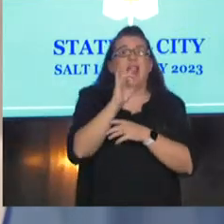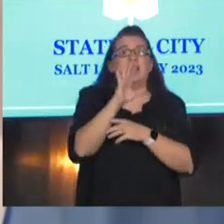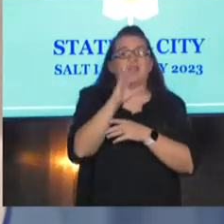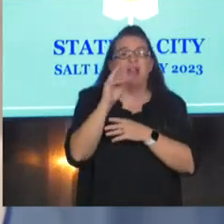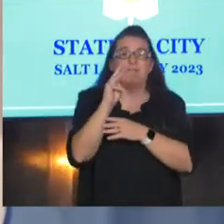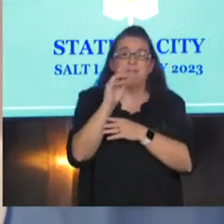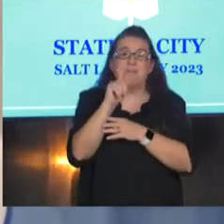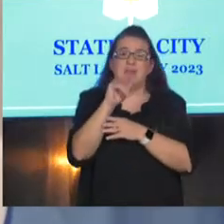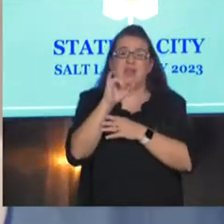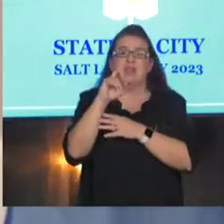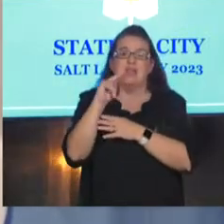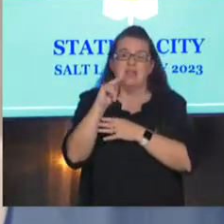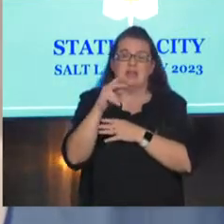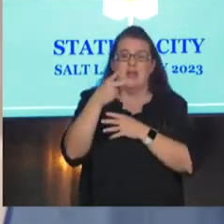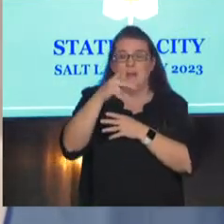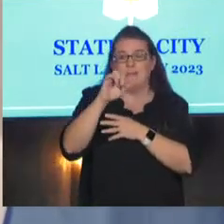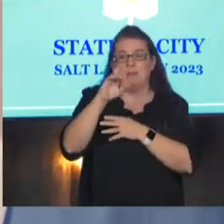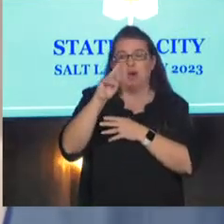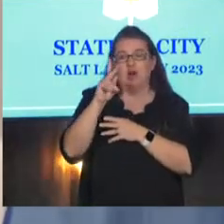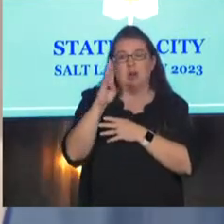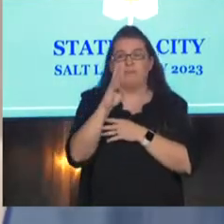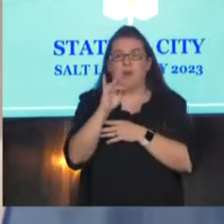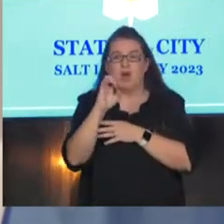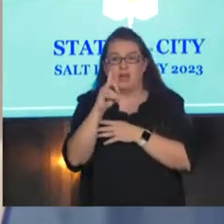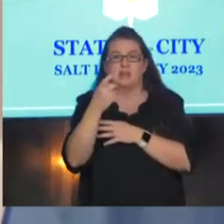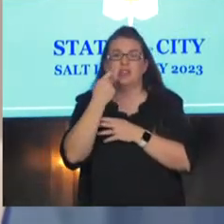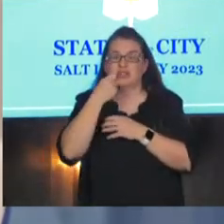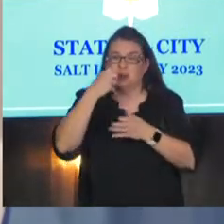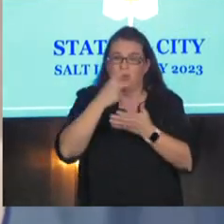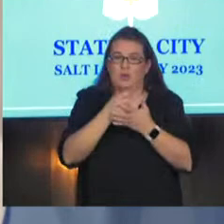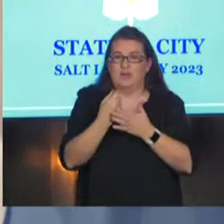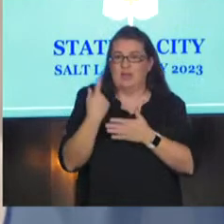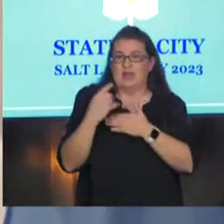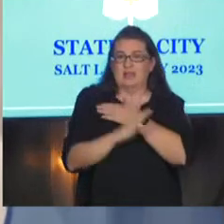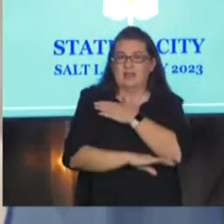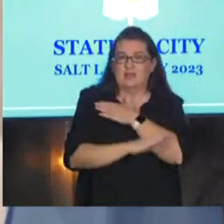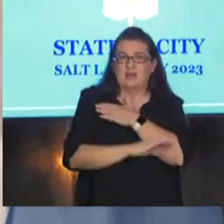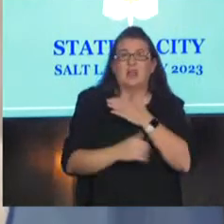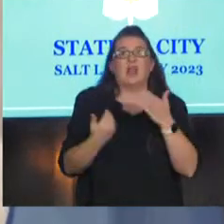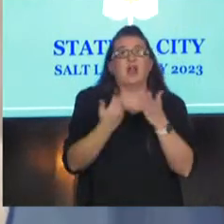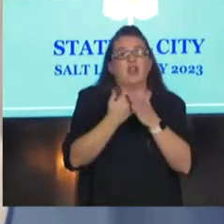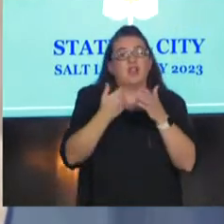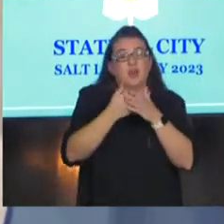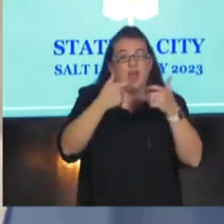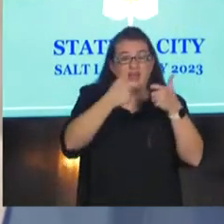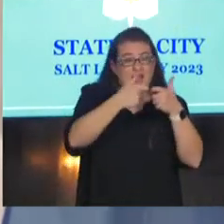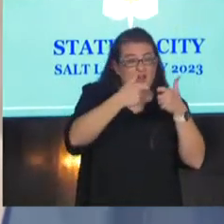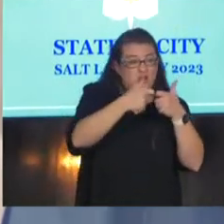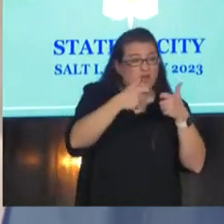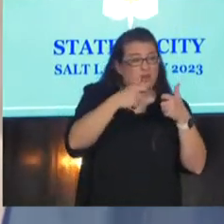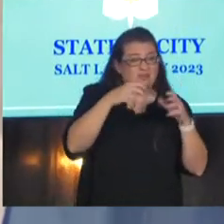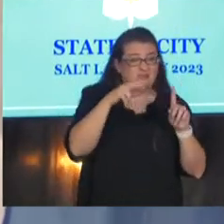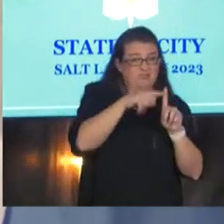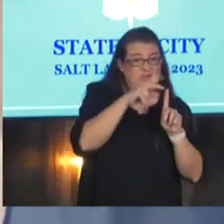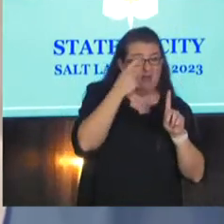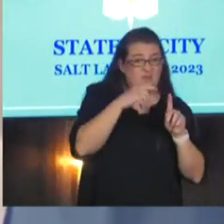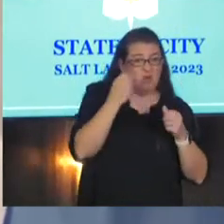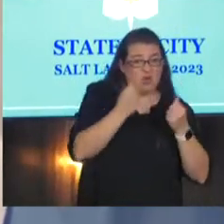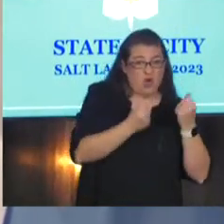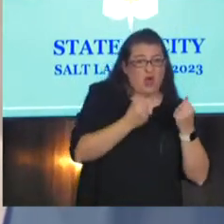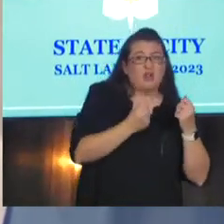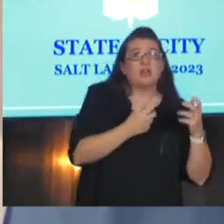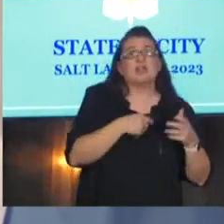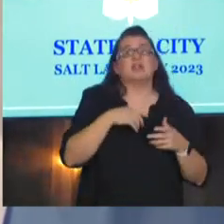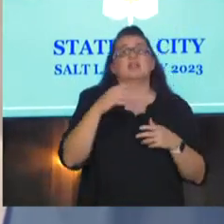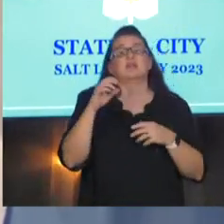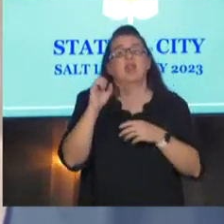that voters approved just last fall, the new readiness requirements for electrical vehicle charging spots in new residential projects,